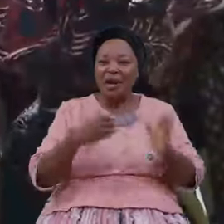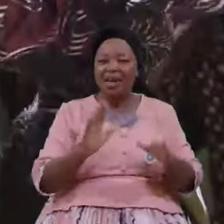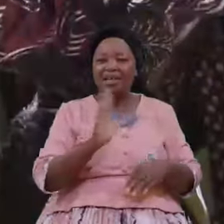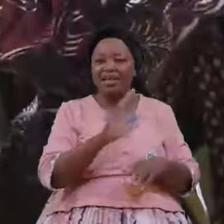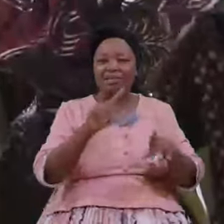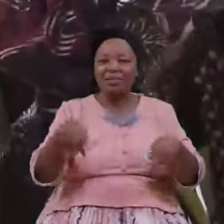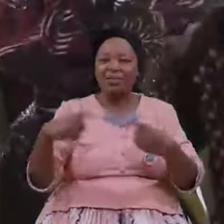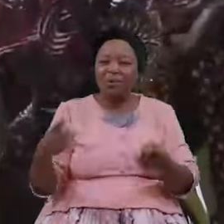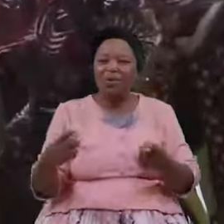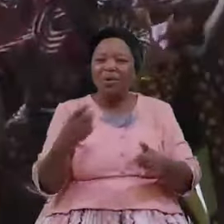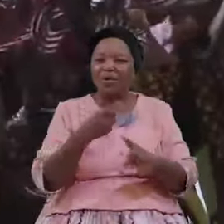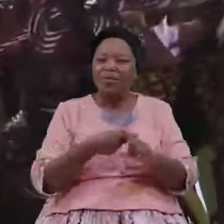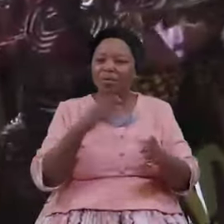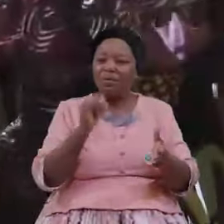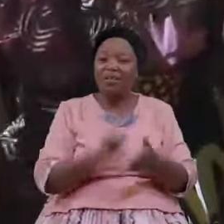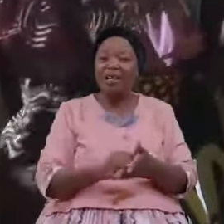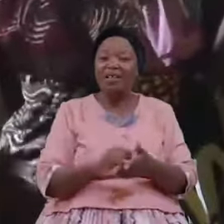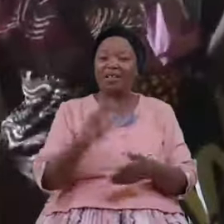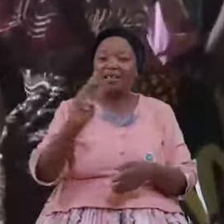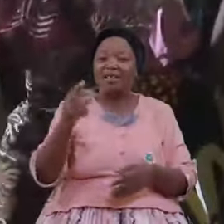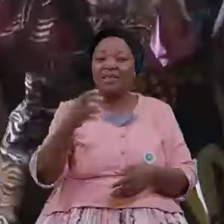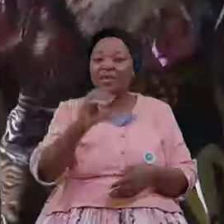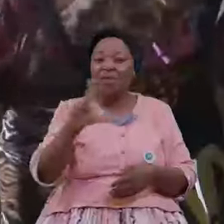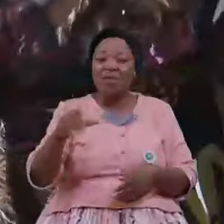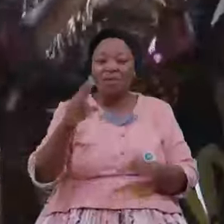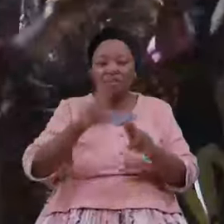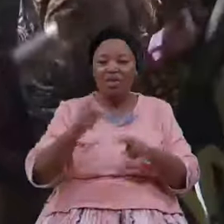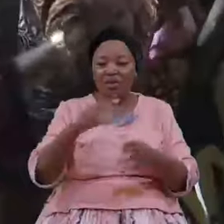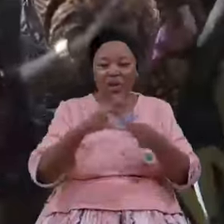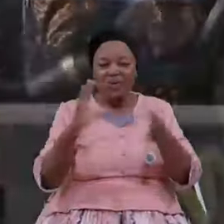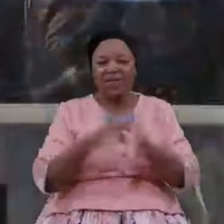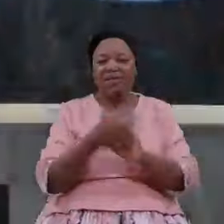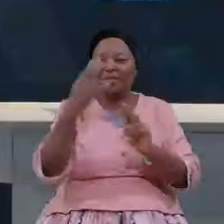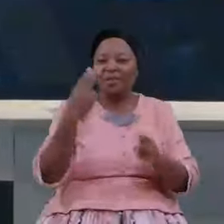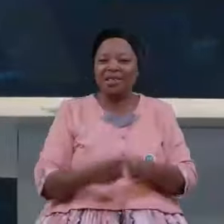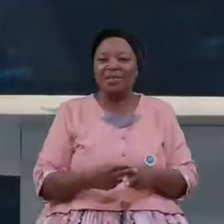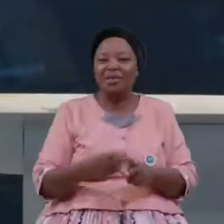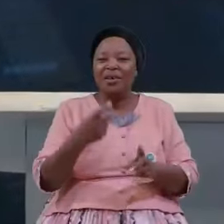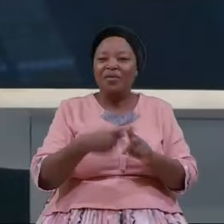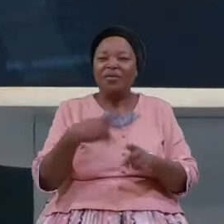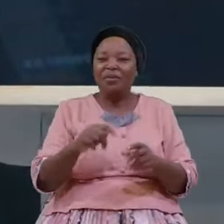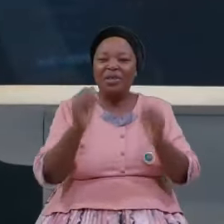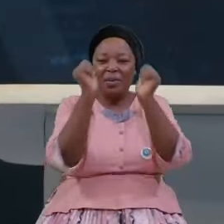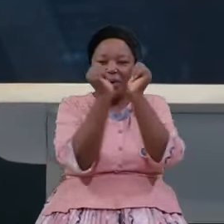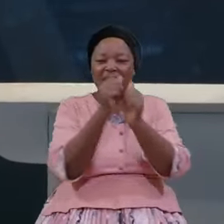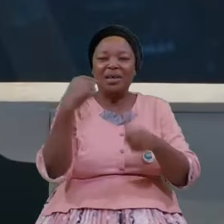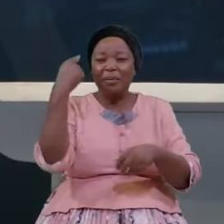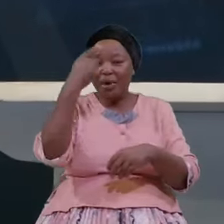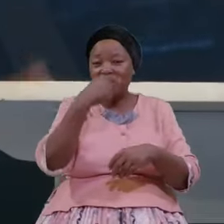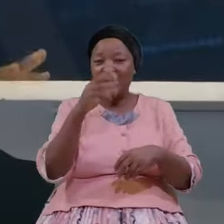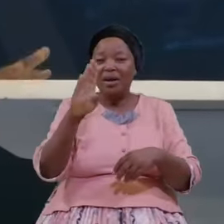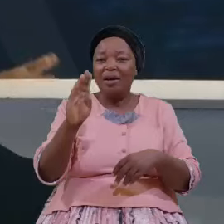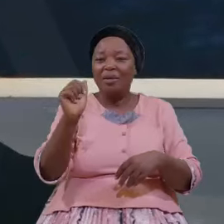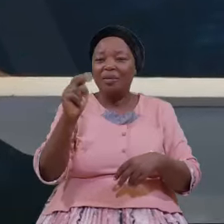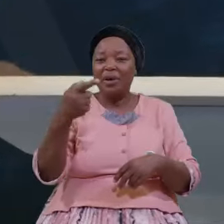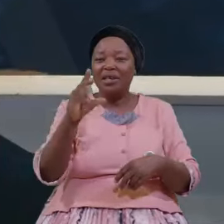that wheelchair, you are loosed. From the bandage that binds your eyes